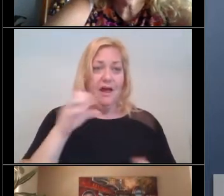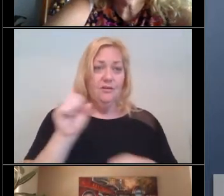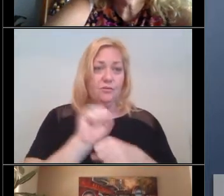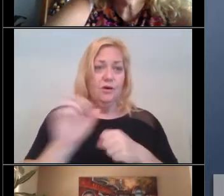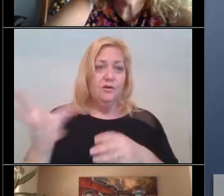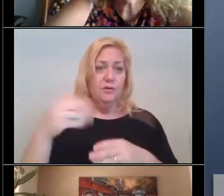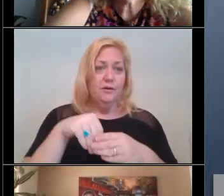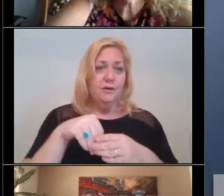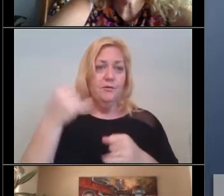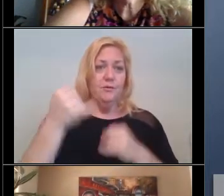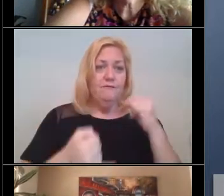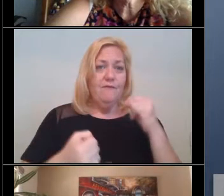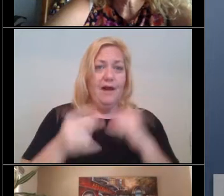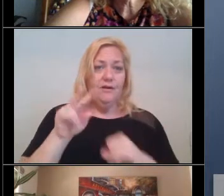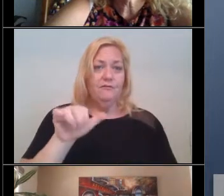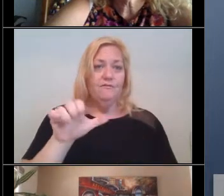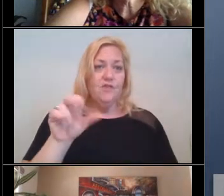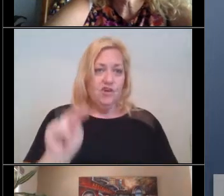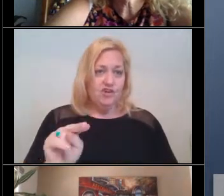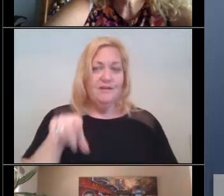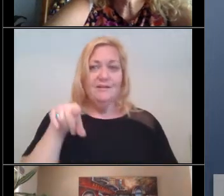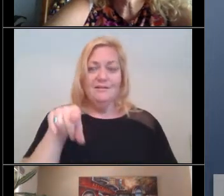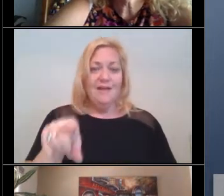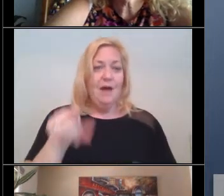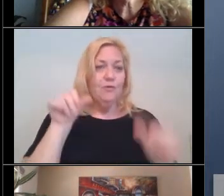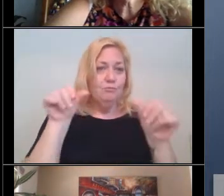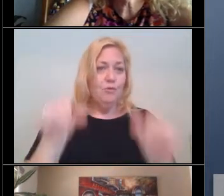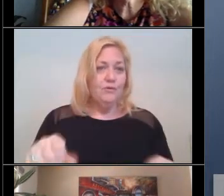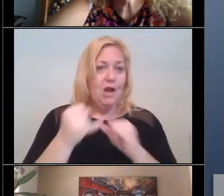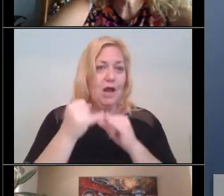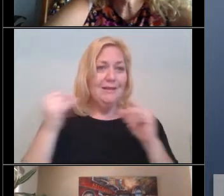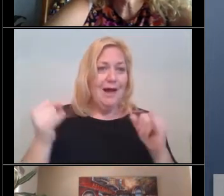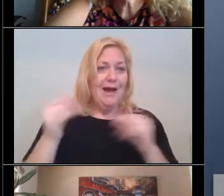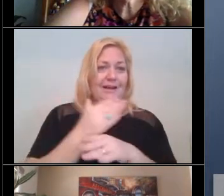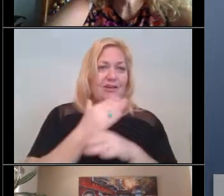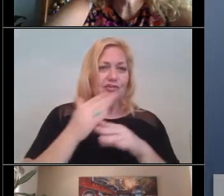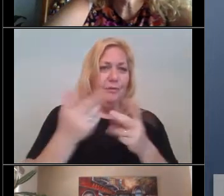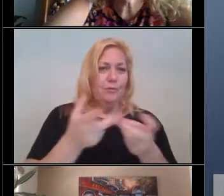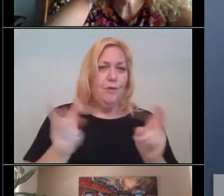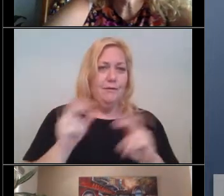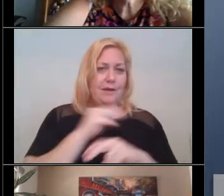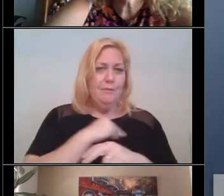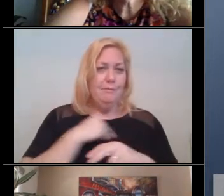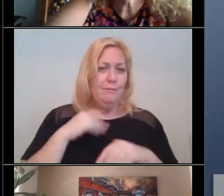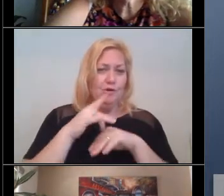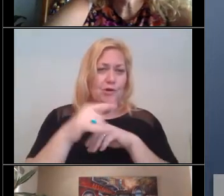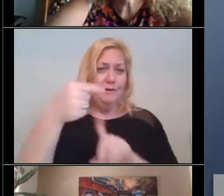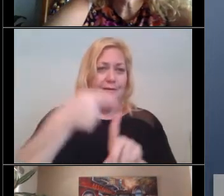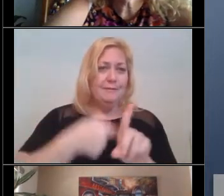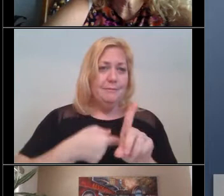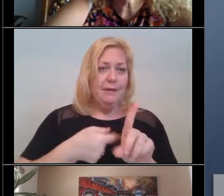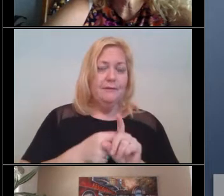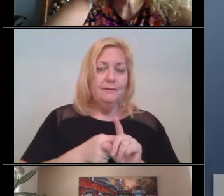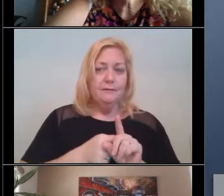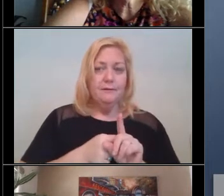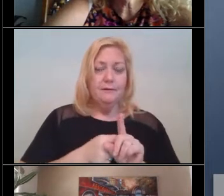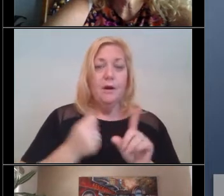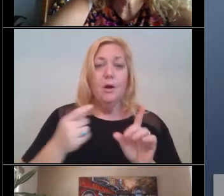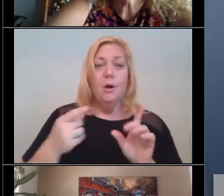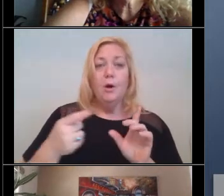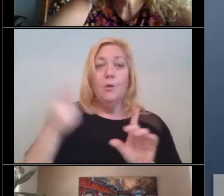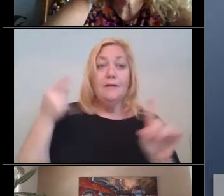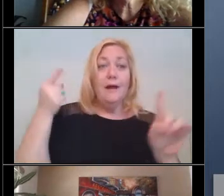final version, which was posted online and shared with Roundtable members earlier this month. I want to